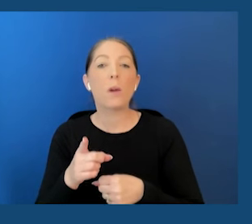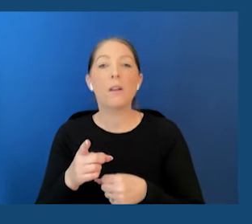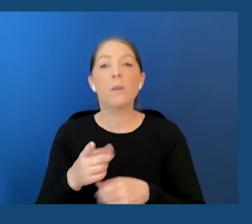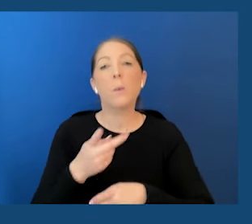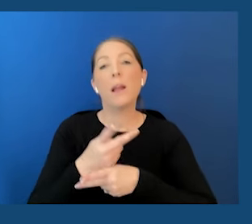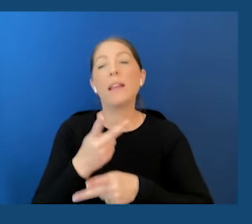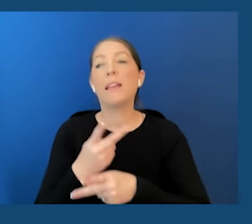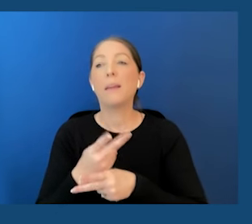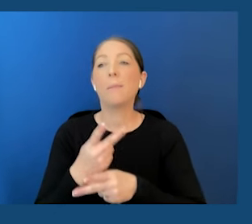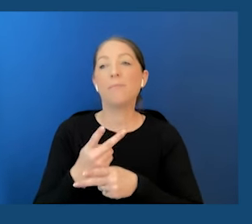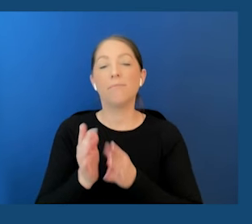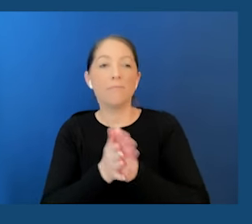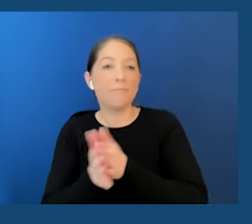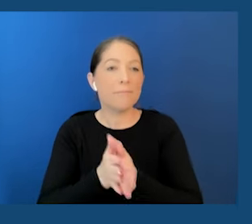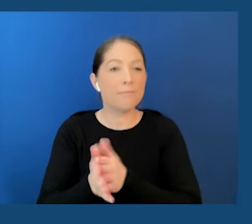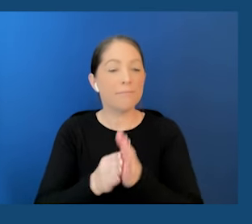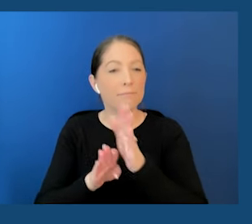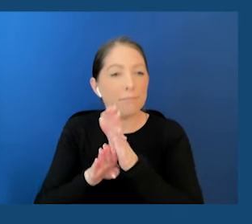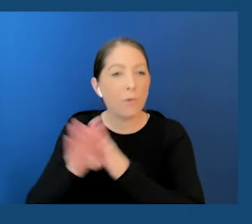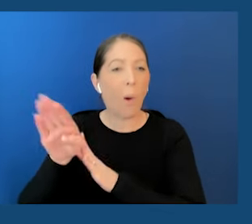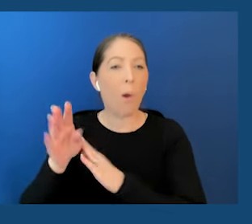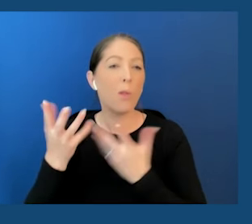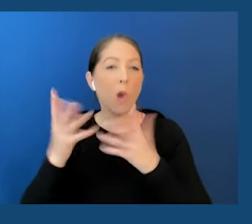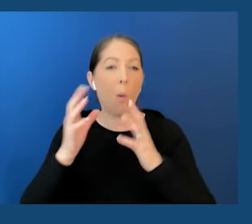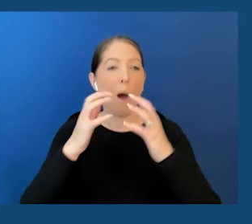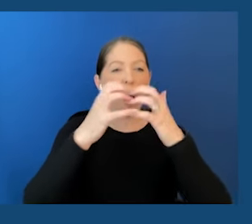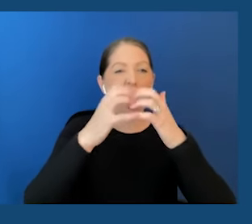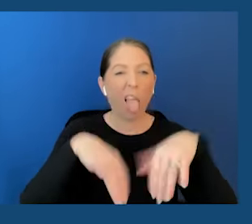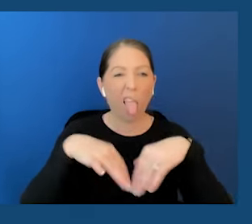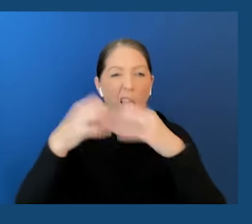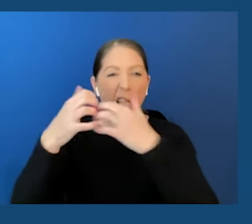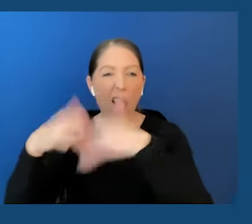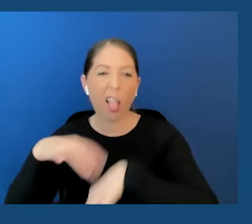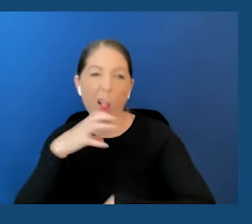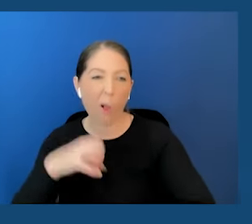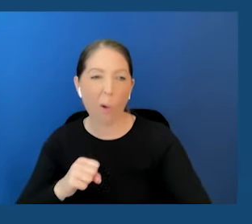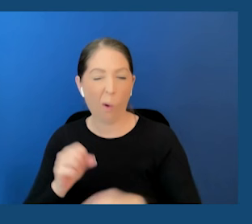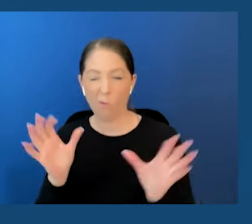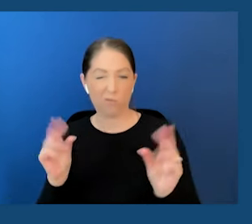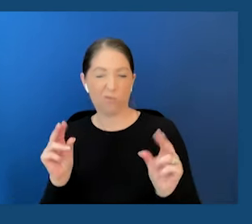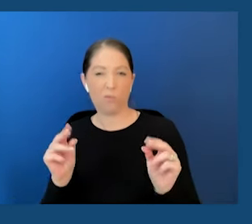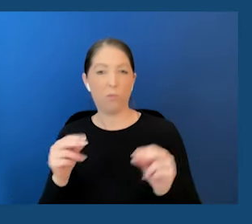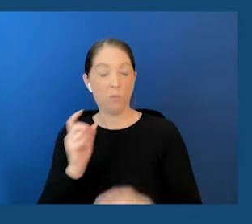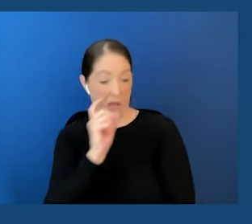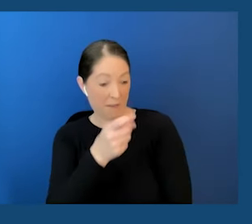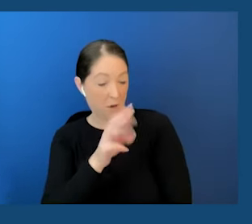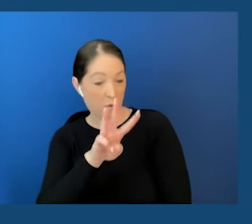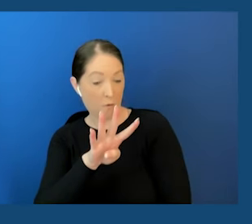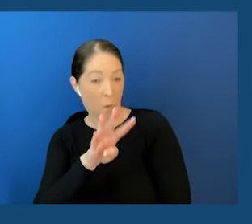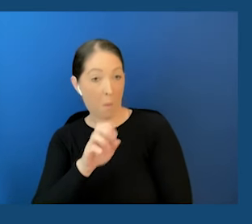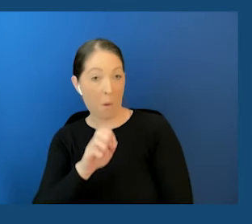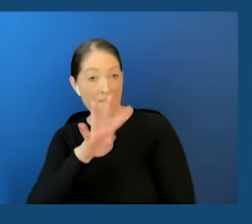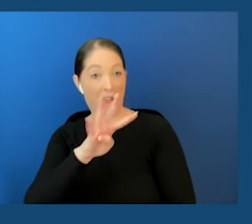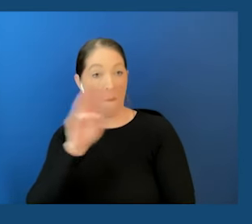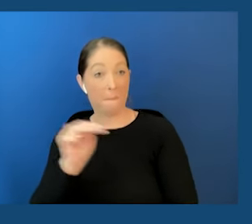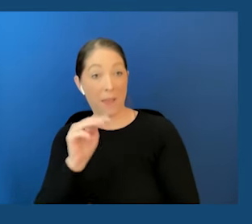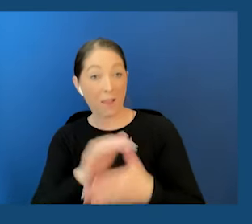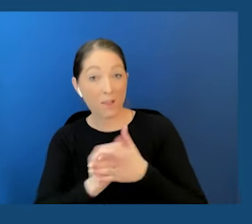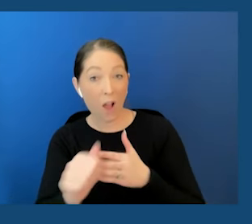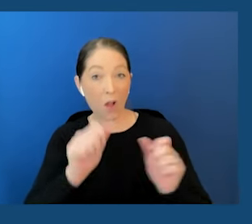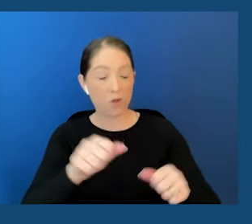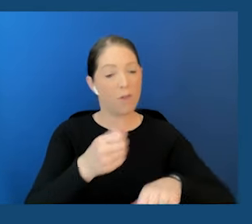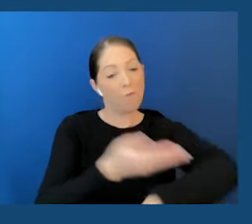luster, make sure that we don't get run down at all. And so that's what we do. We give you the $4.5 million. You can spruce it up and make it more accessible